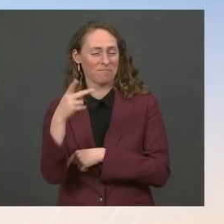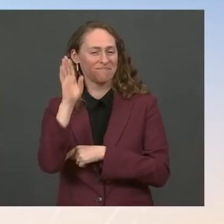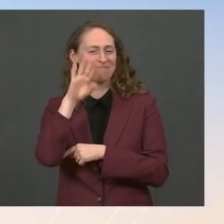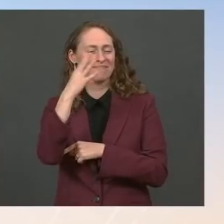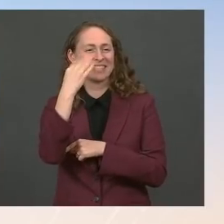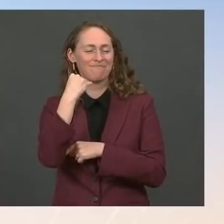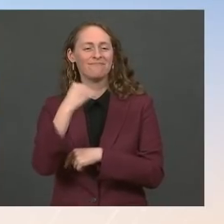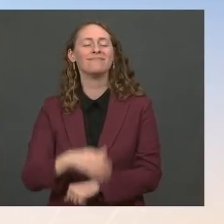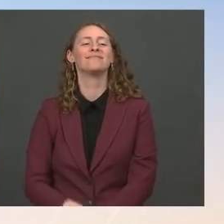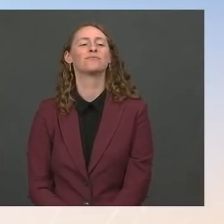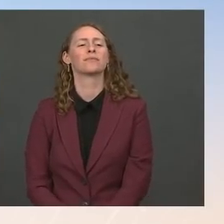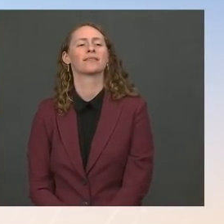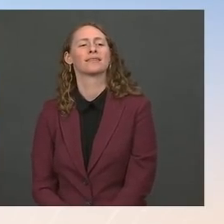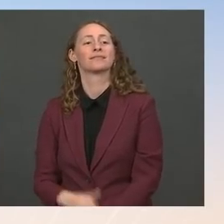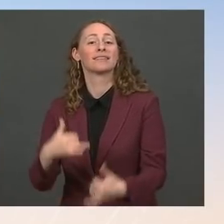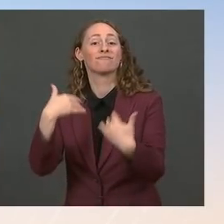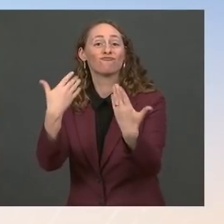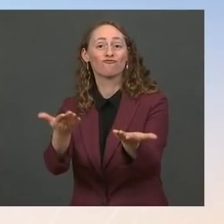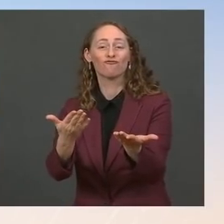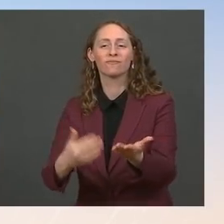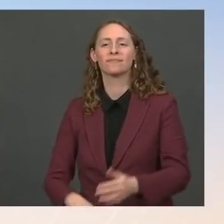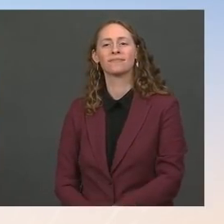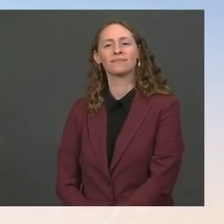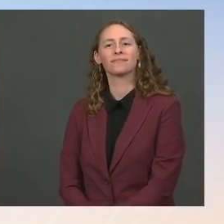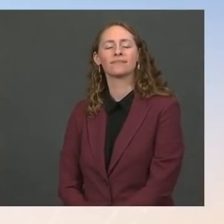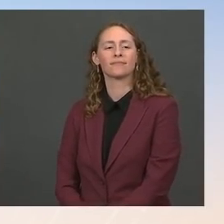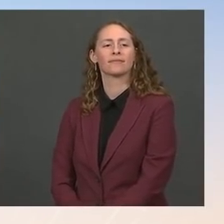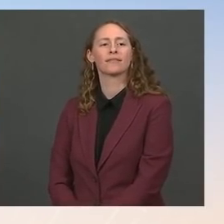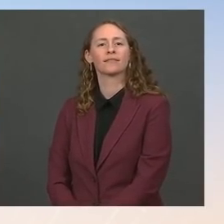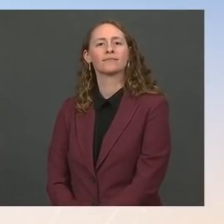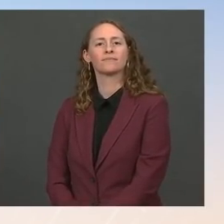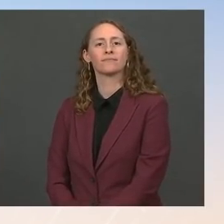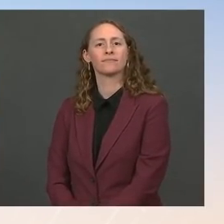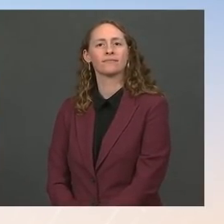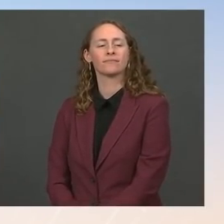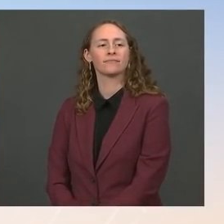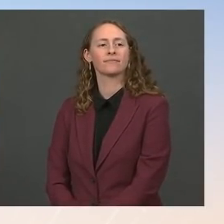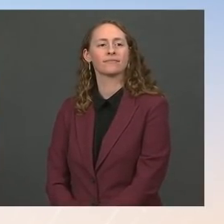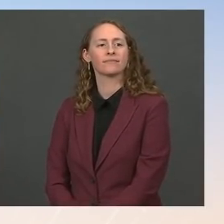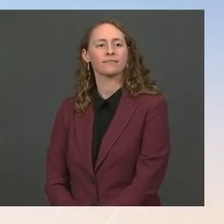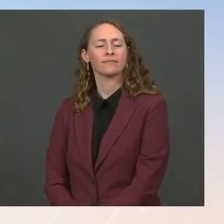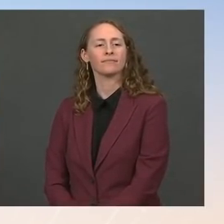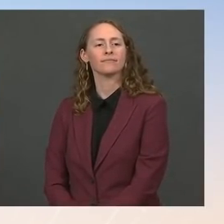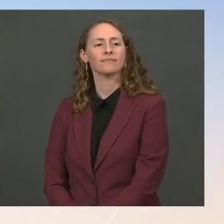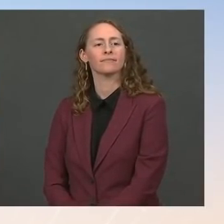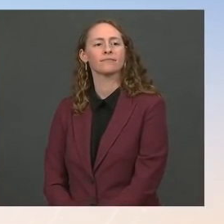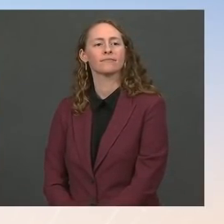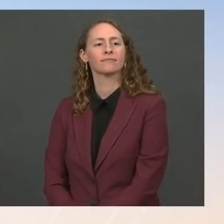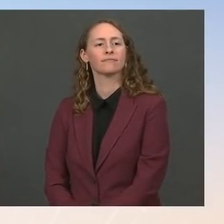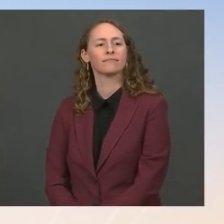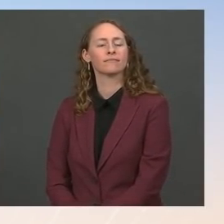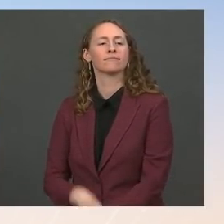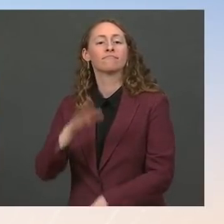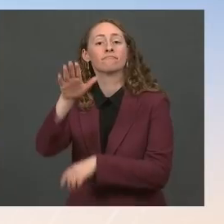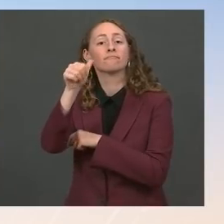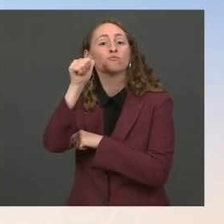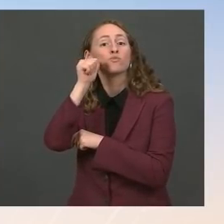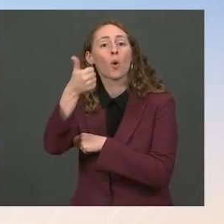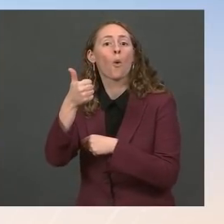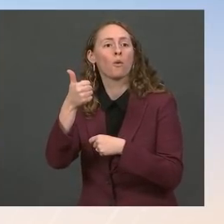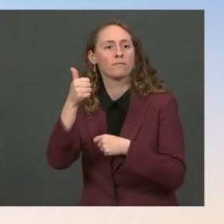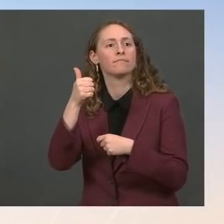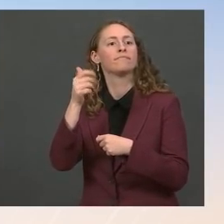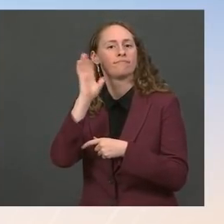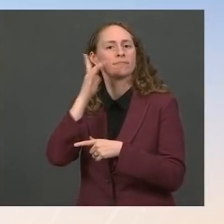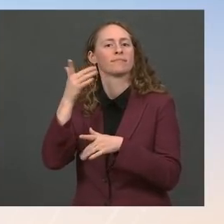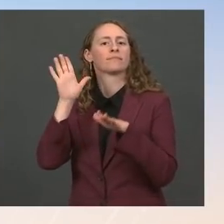you. Just a few questions about Rahm Emanuel's confirmation hearing tomorrow. How much weight did the